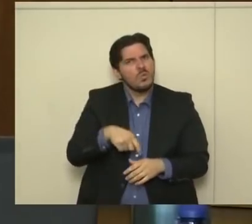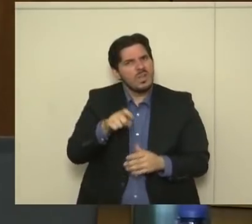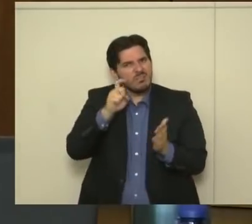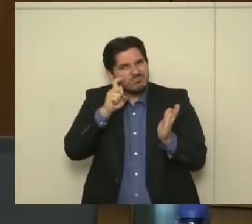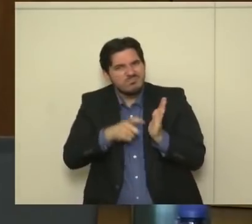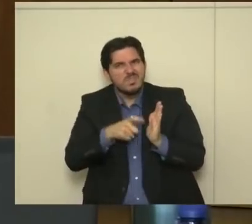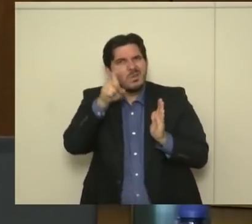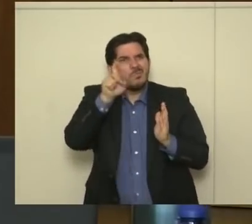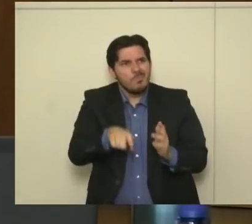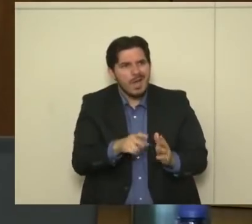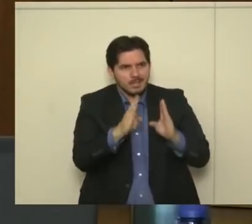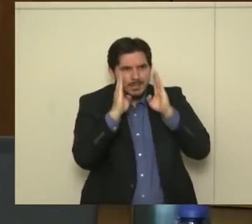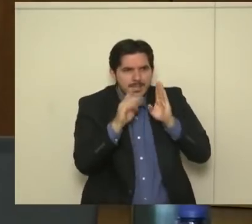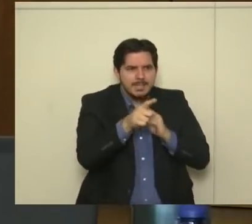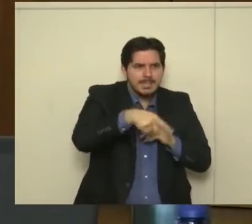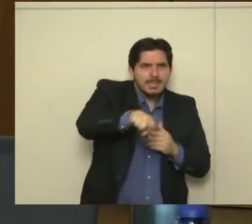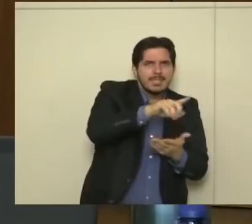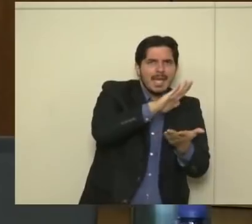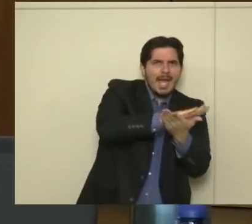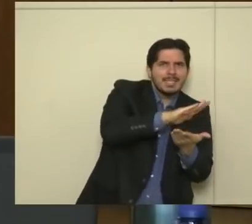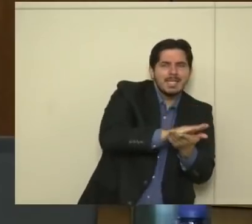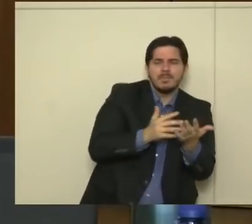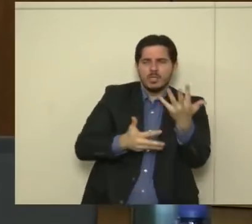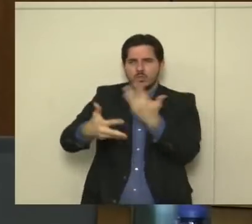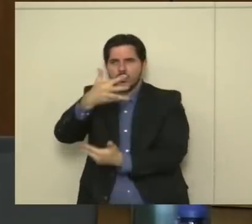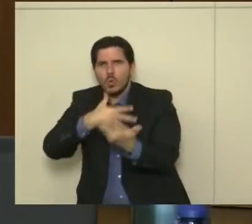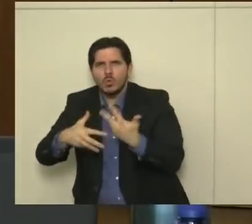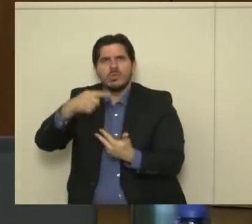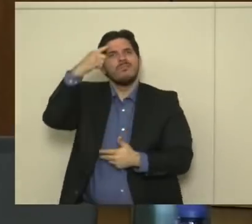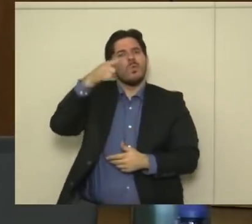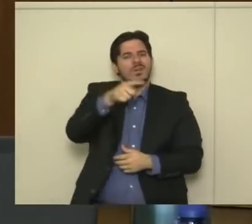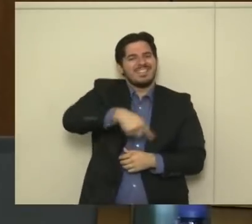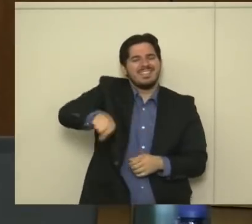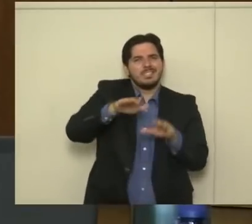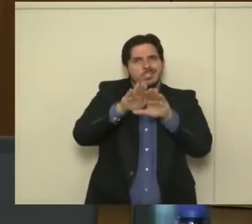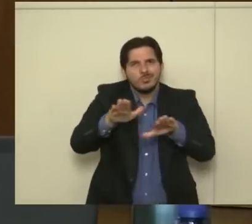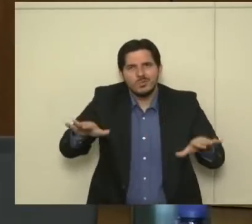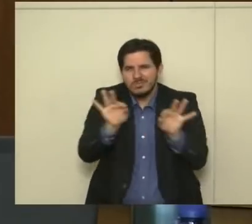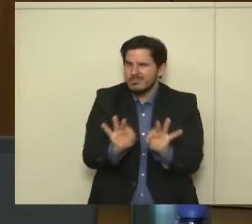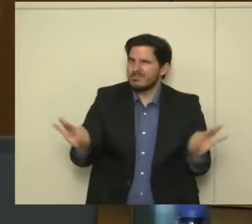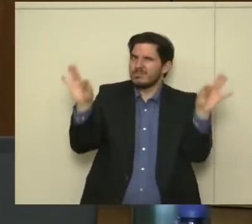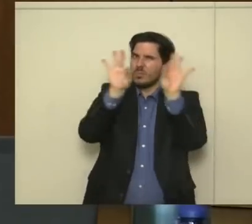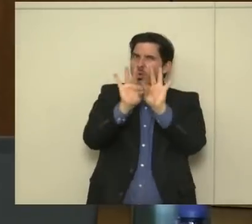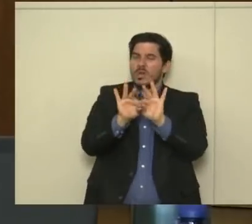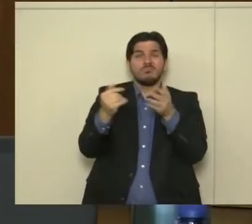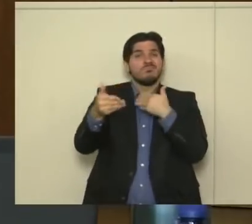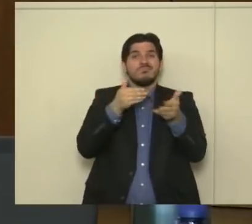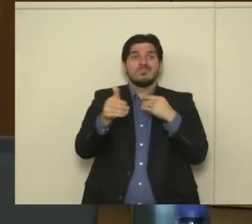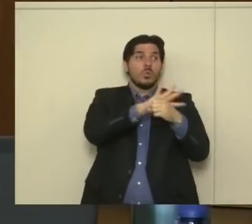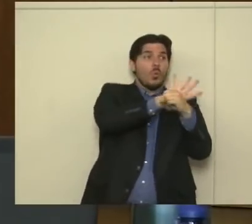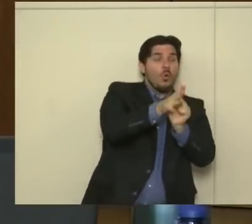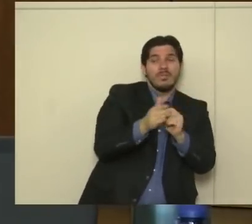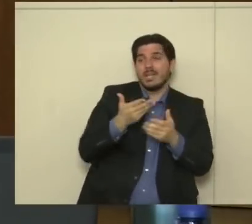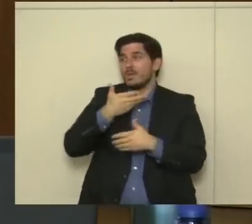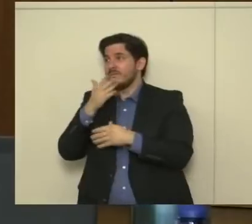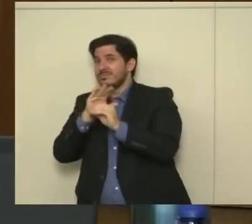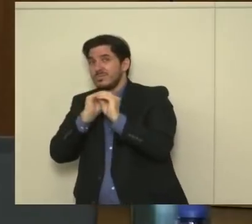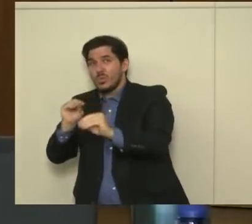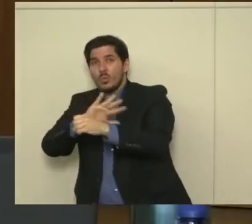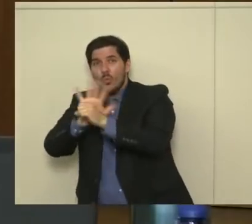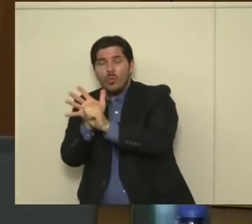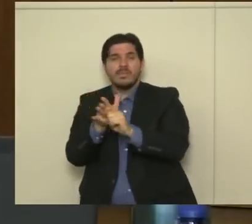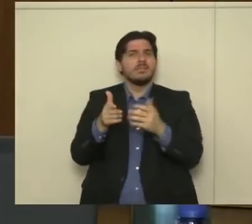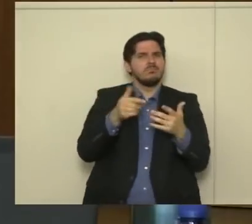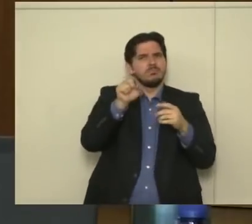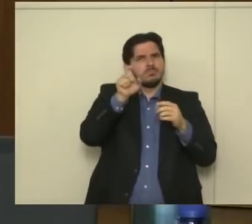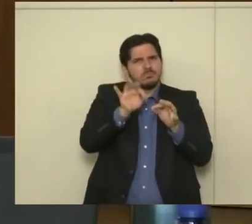attending to the academic and social needs of our kids, no matter what the conditions are. So we did set that high bar, and we certainly